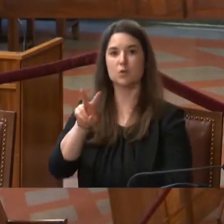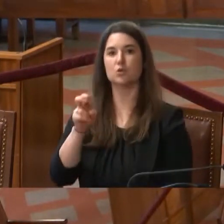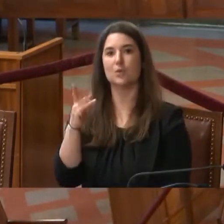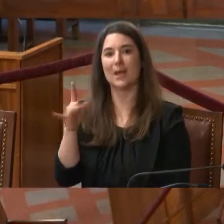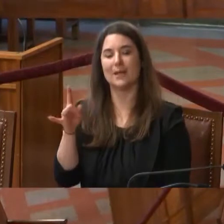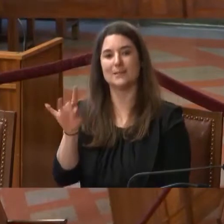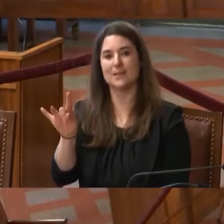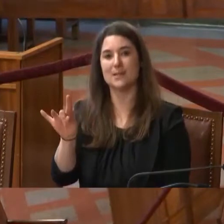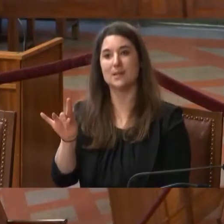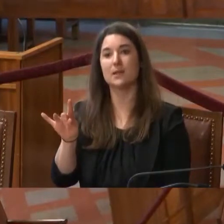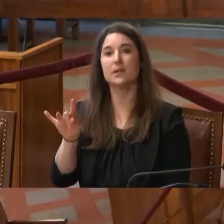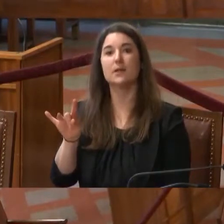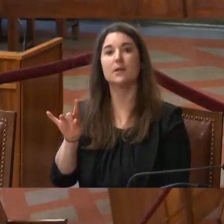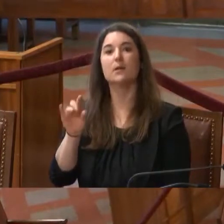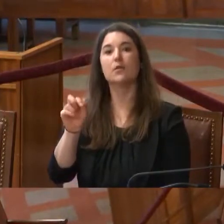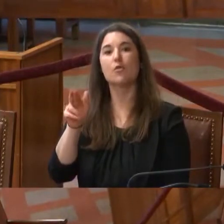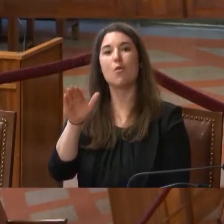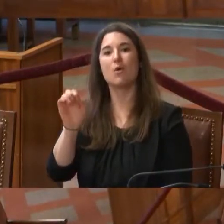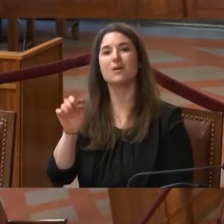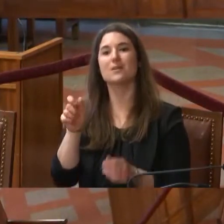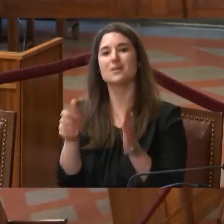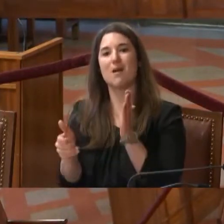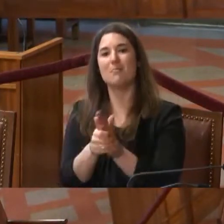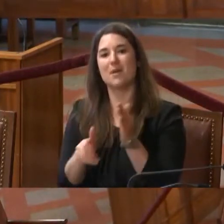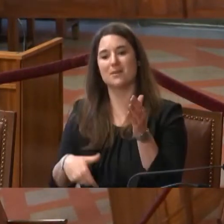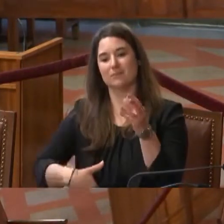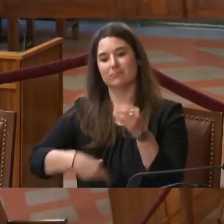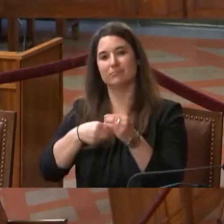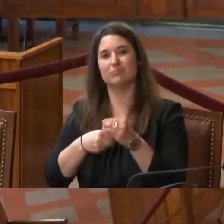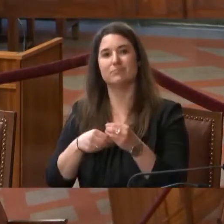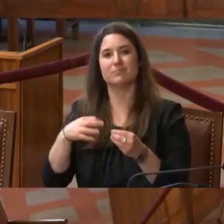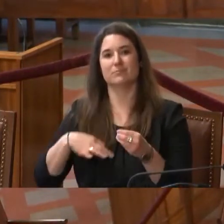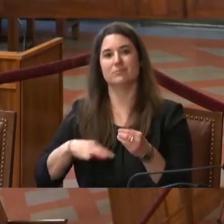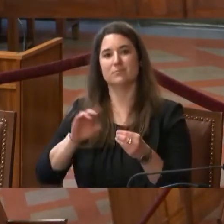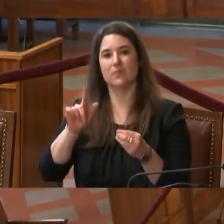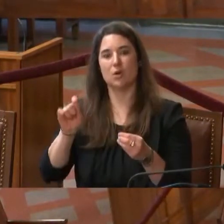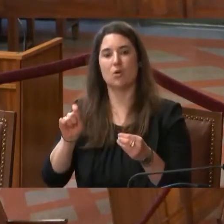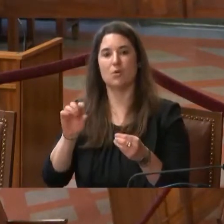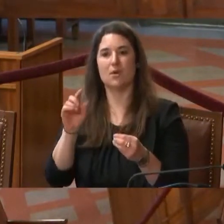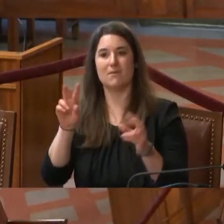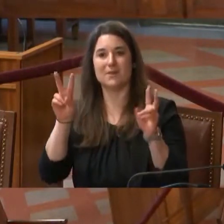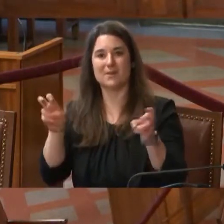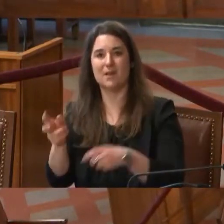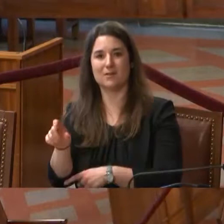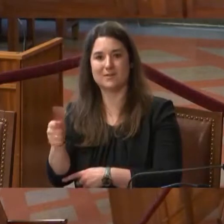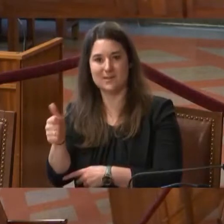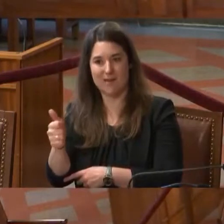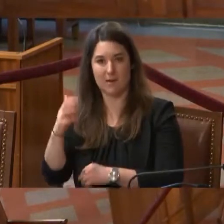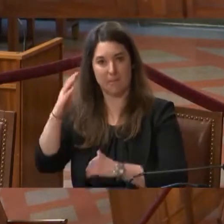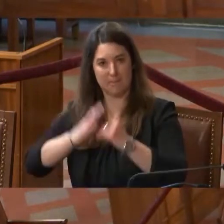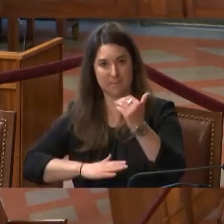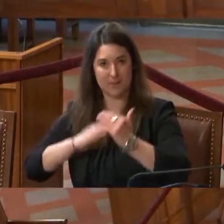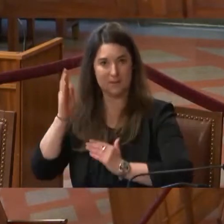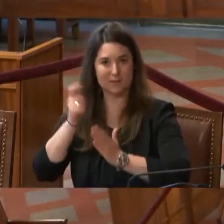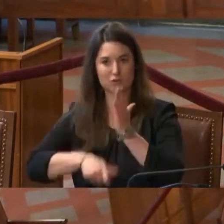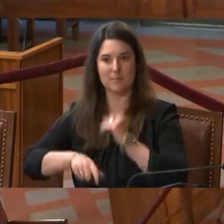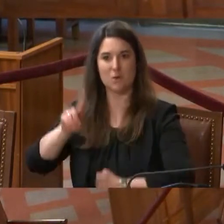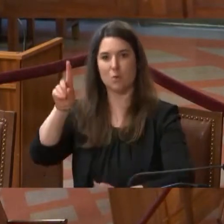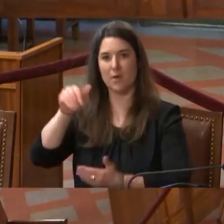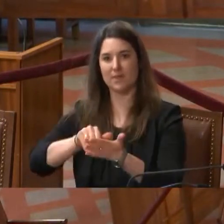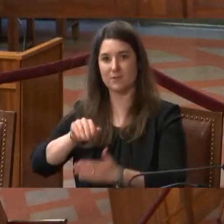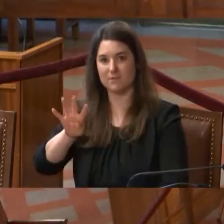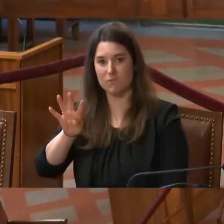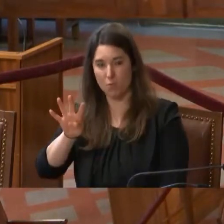218, Ordinance Amending and Supplementing the Pittsburgh Code of Ordinances at Title 10, Building, Chapter